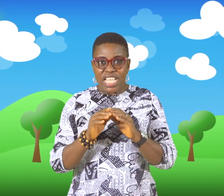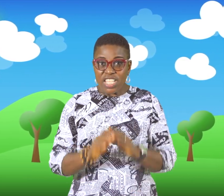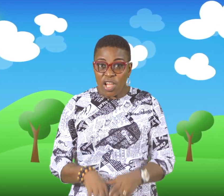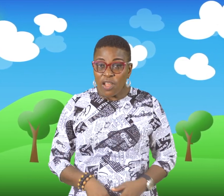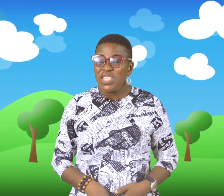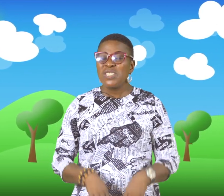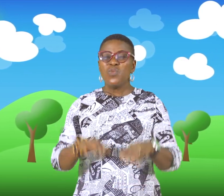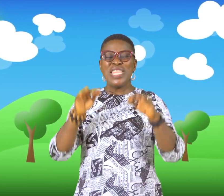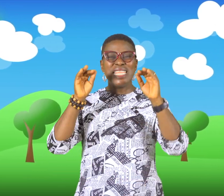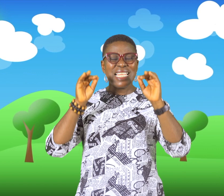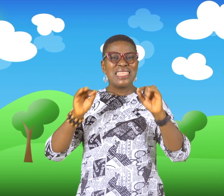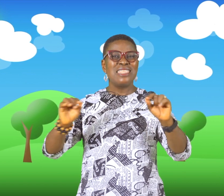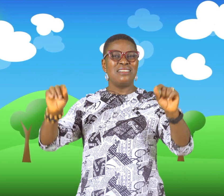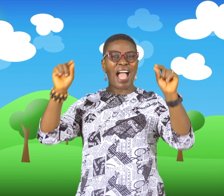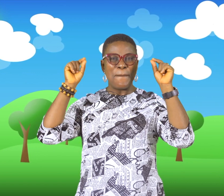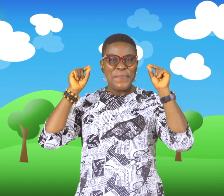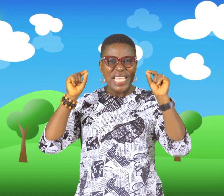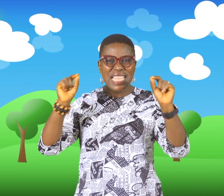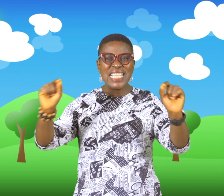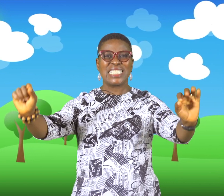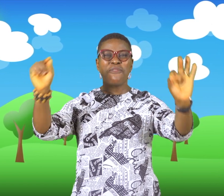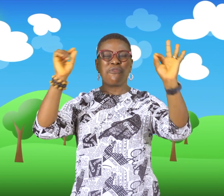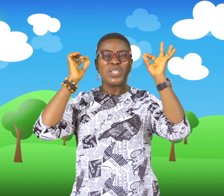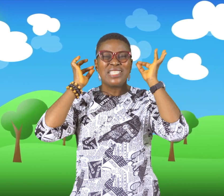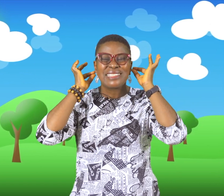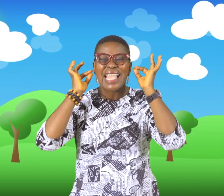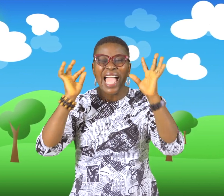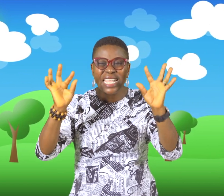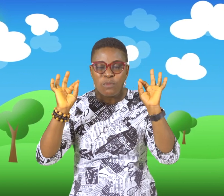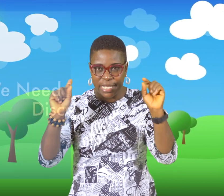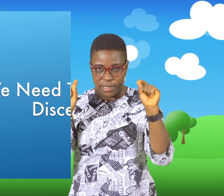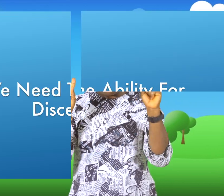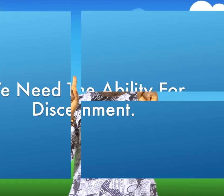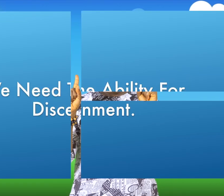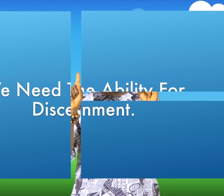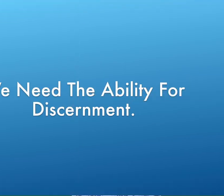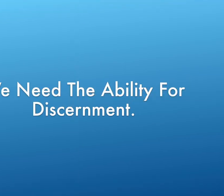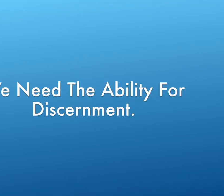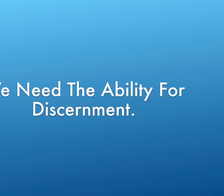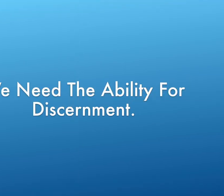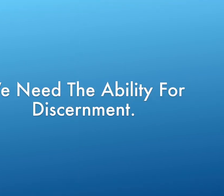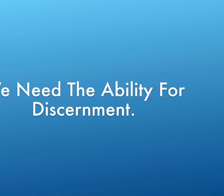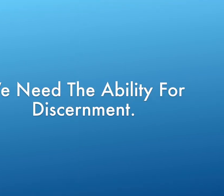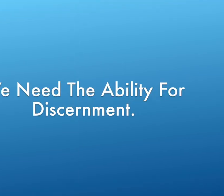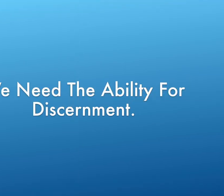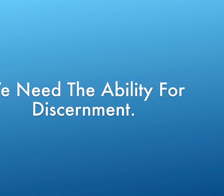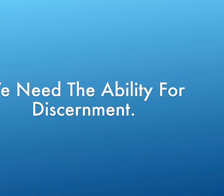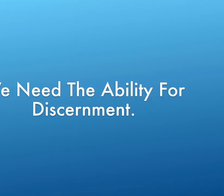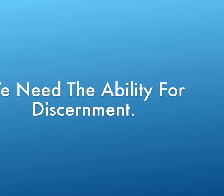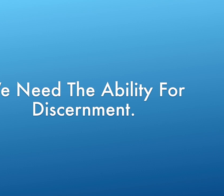people, in all of this, we need the ability for discernment.